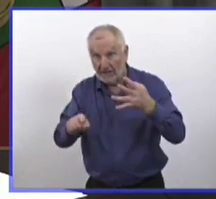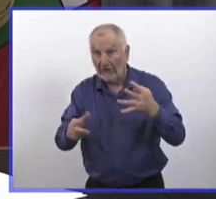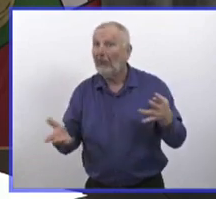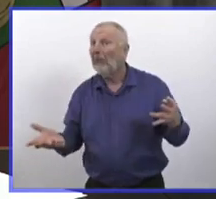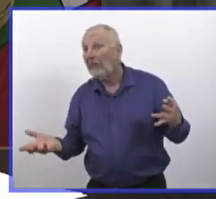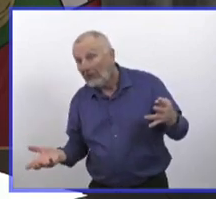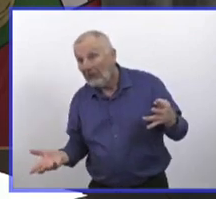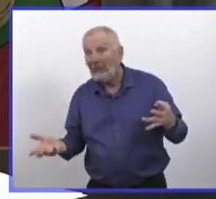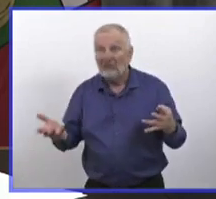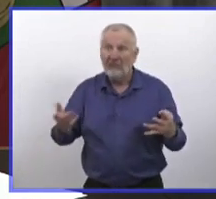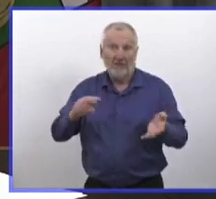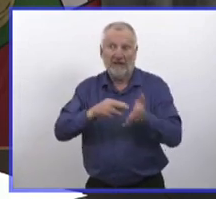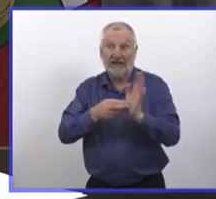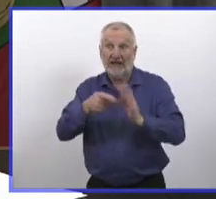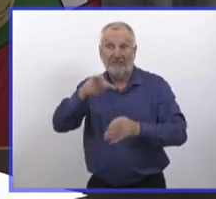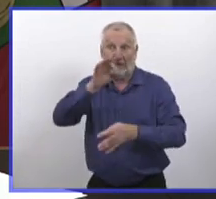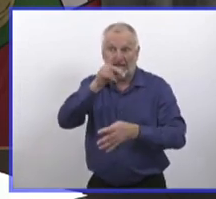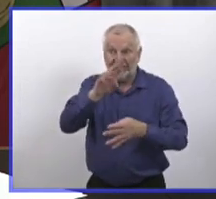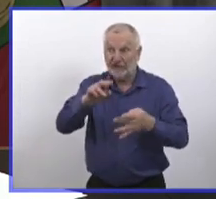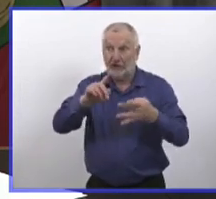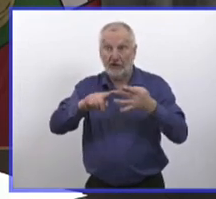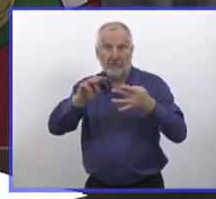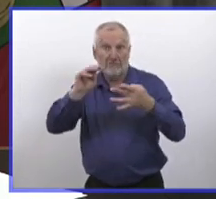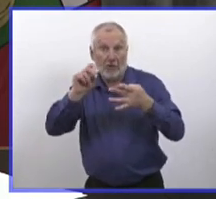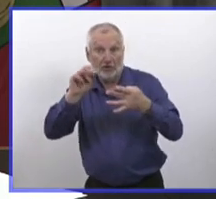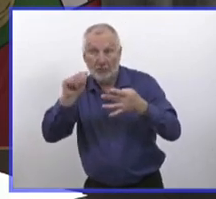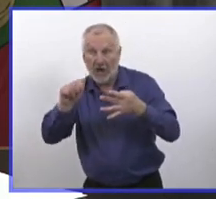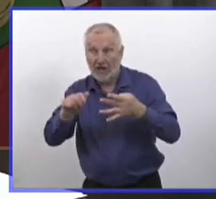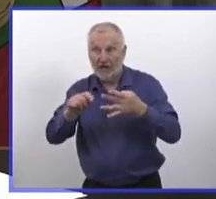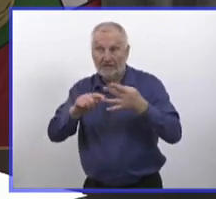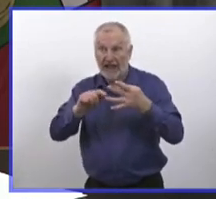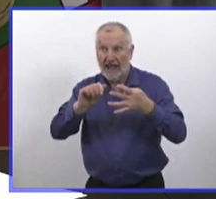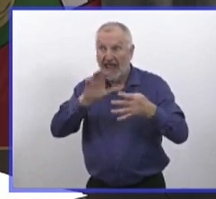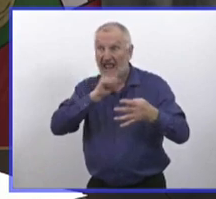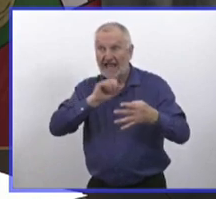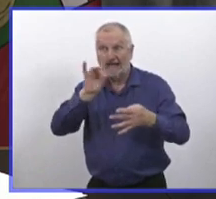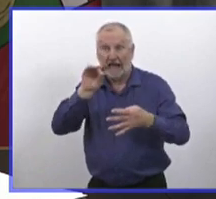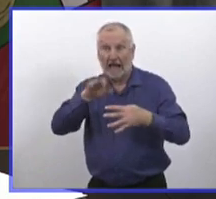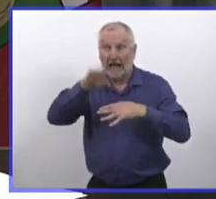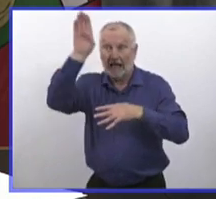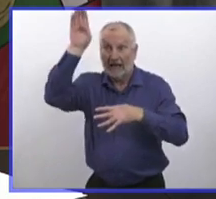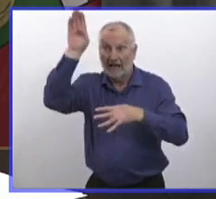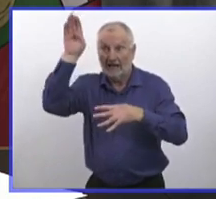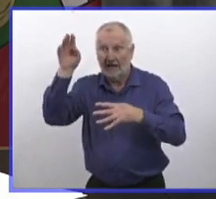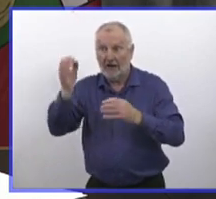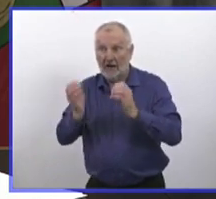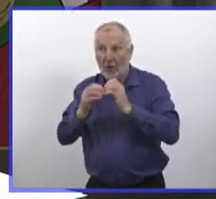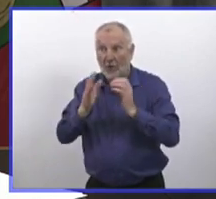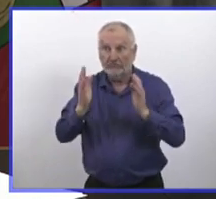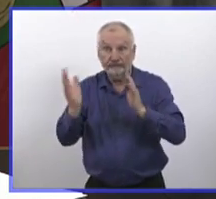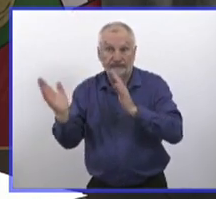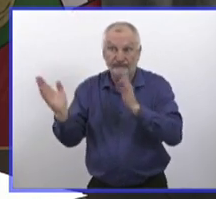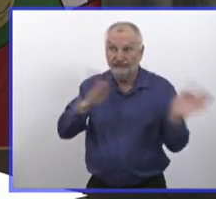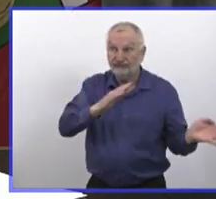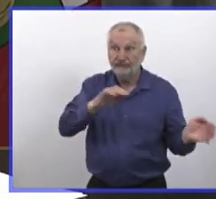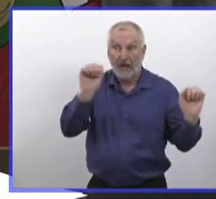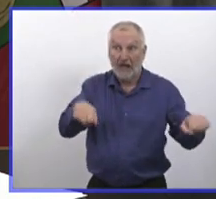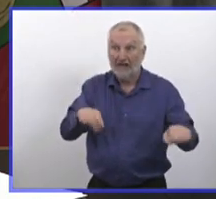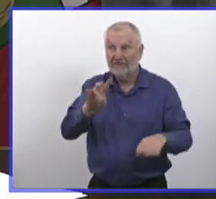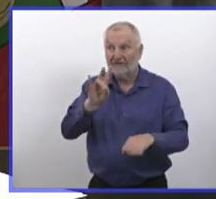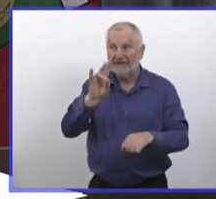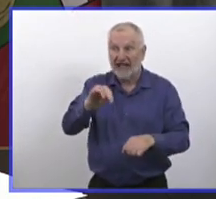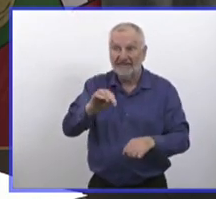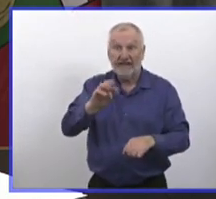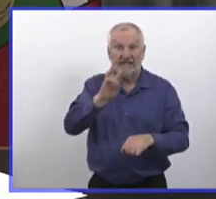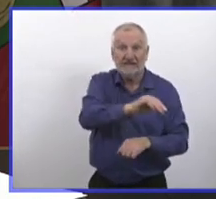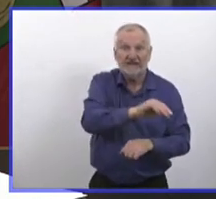the mRNA vaccines and vice versa if those healthcare providers were more likely to choose the mRNA